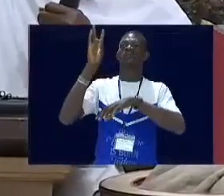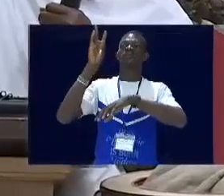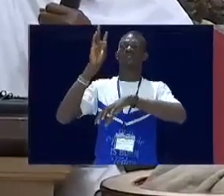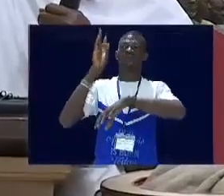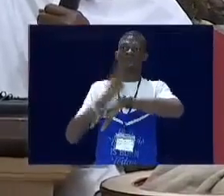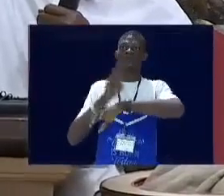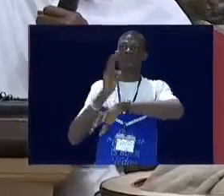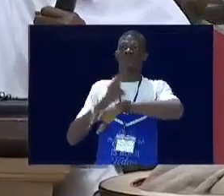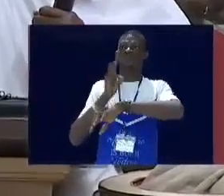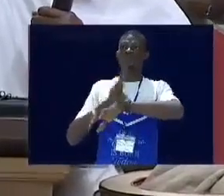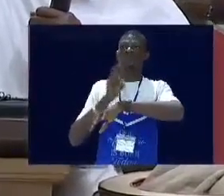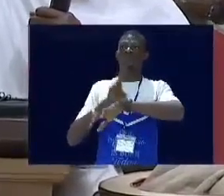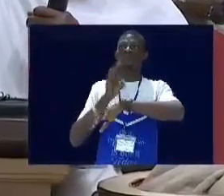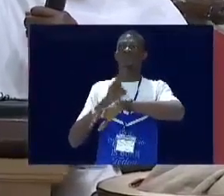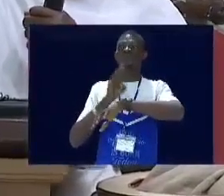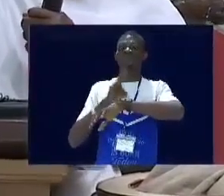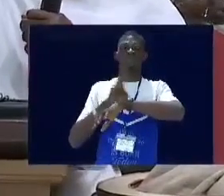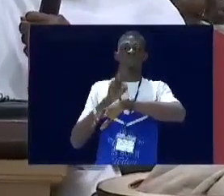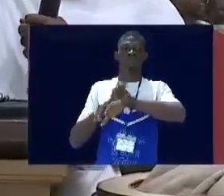7 times.